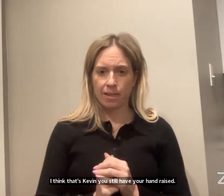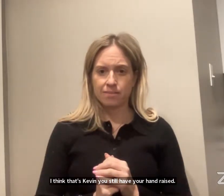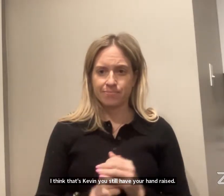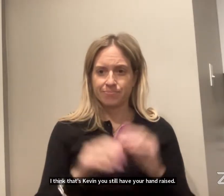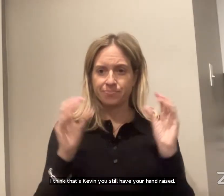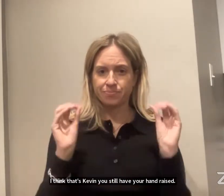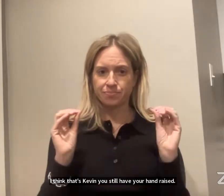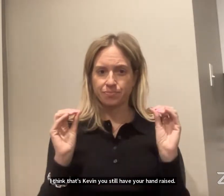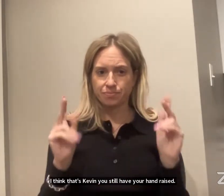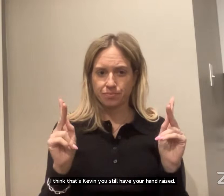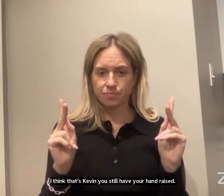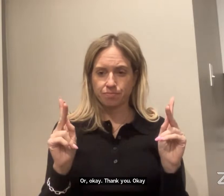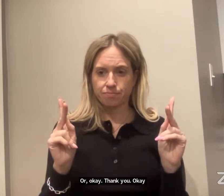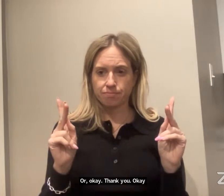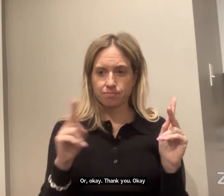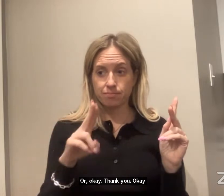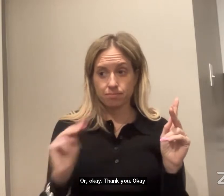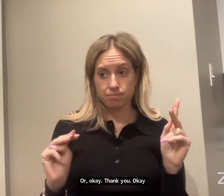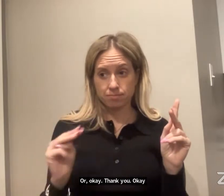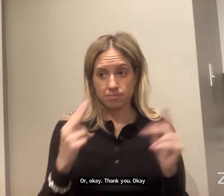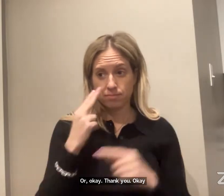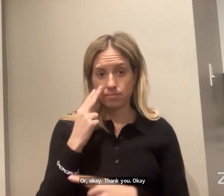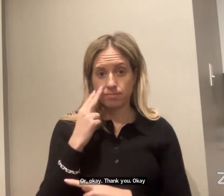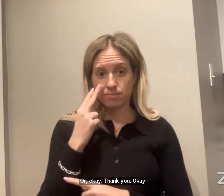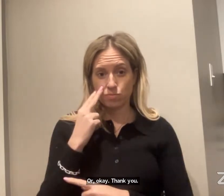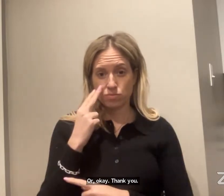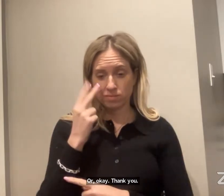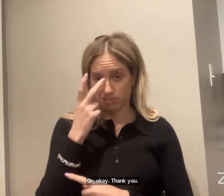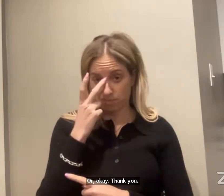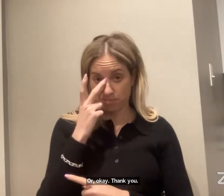Okay. Let's see.